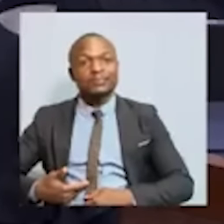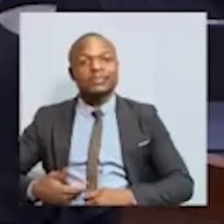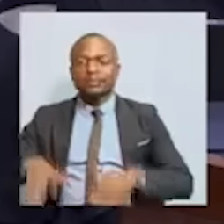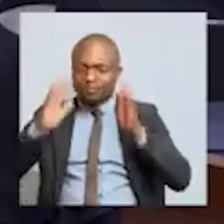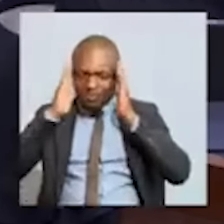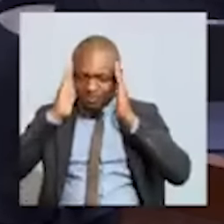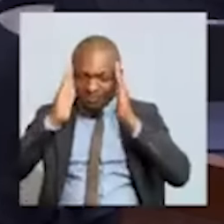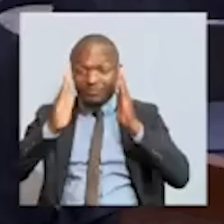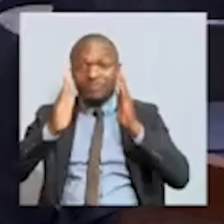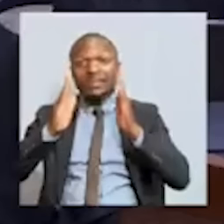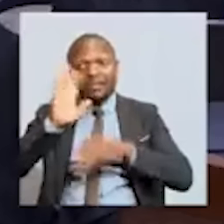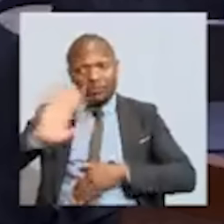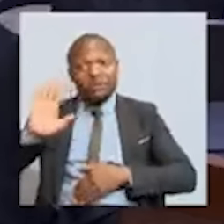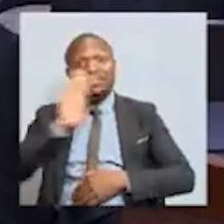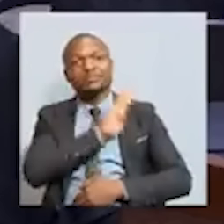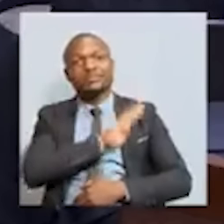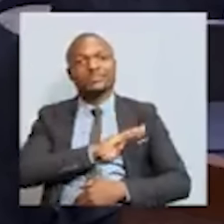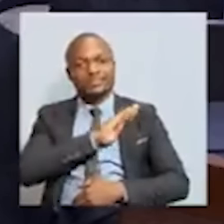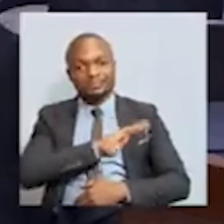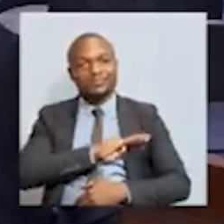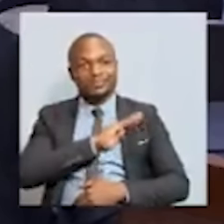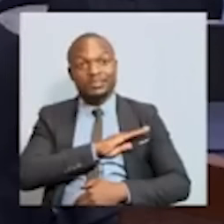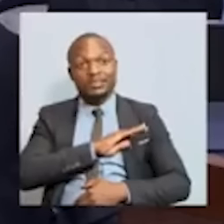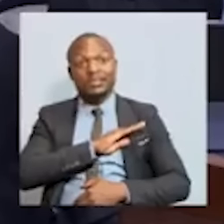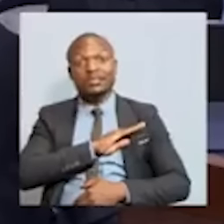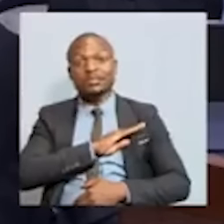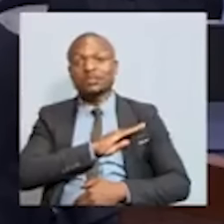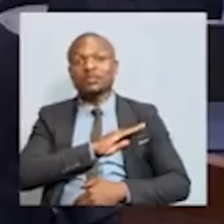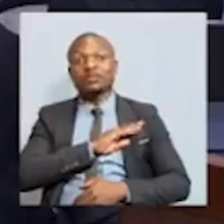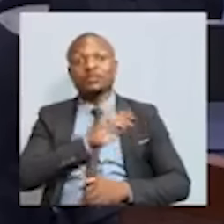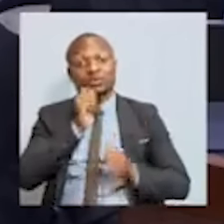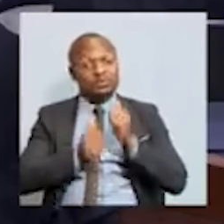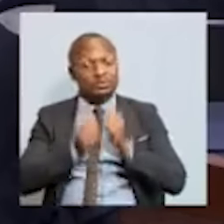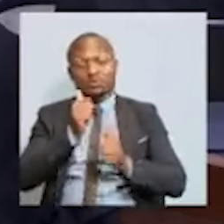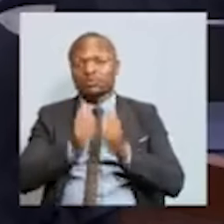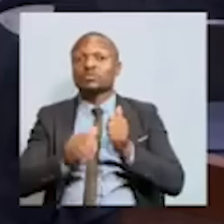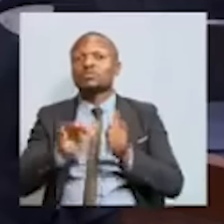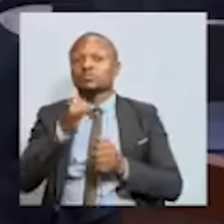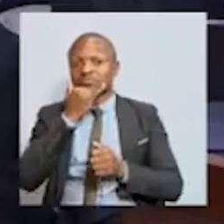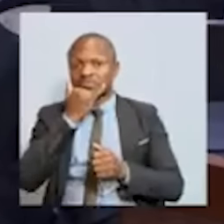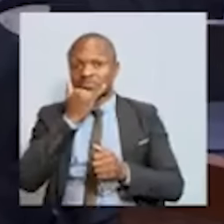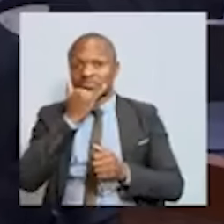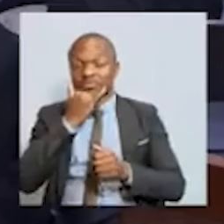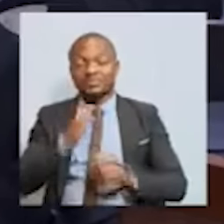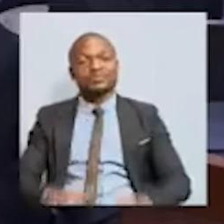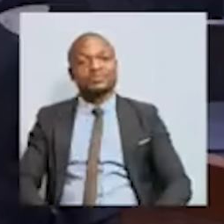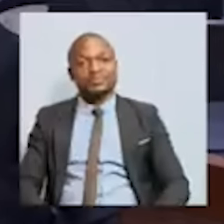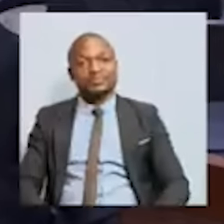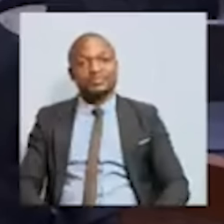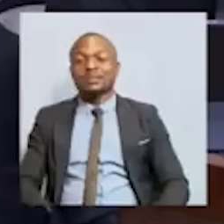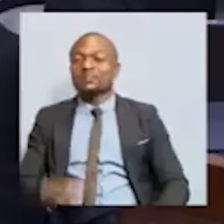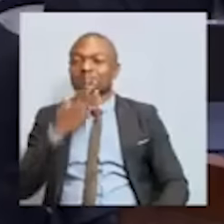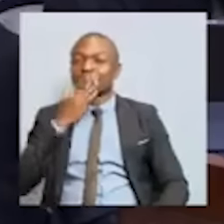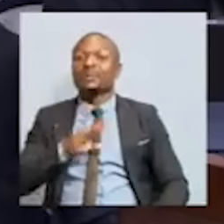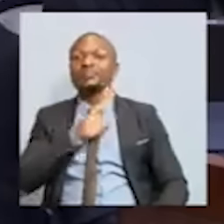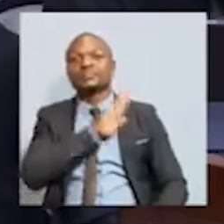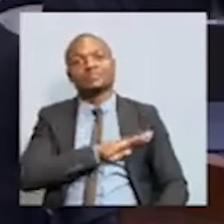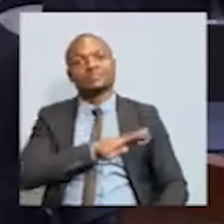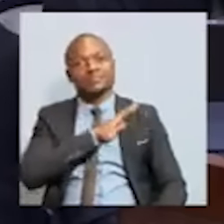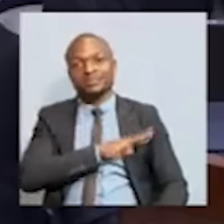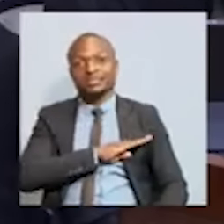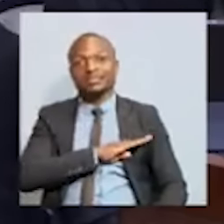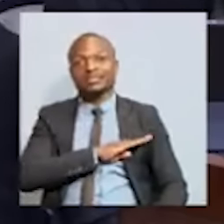reflected on my conduct, which was unethical and amounts to misconduct and